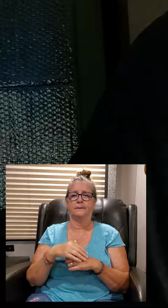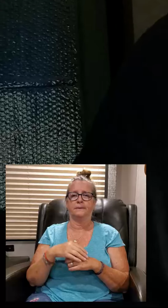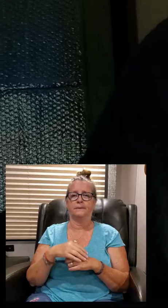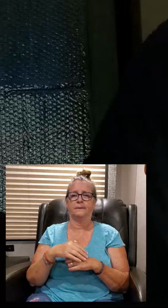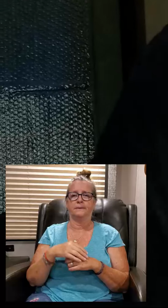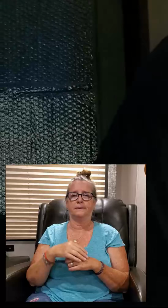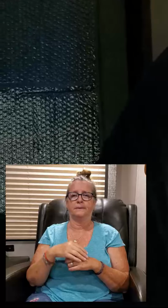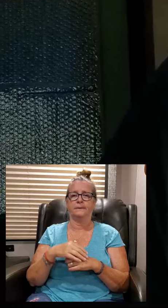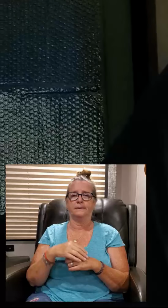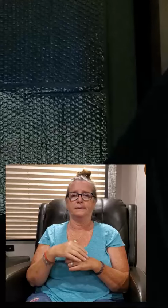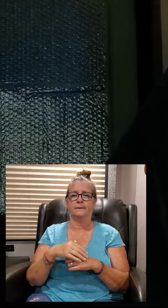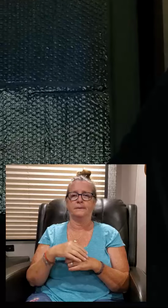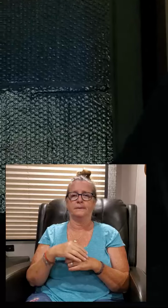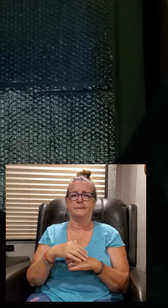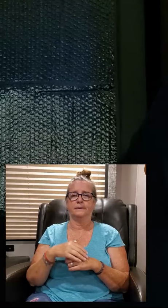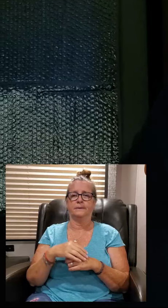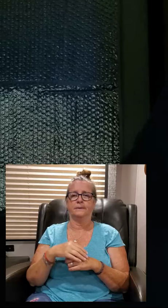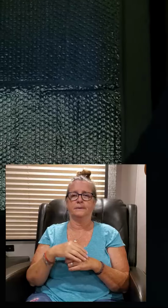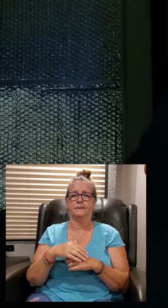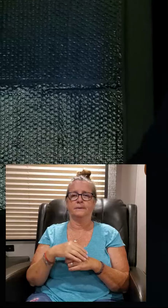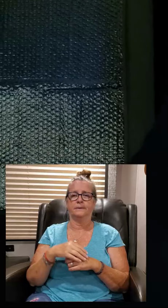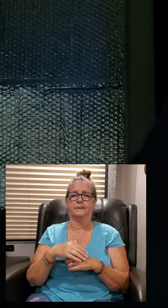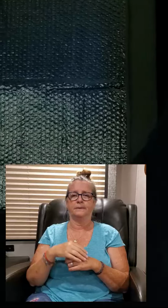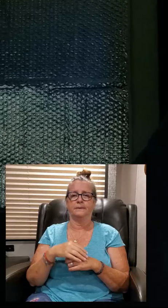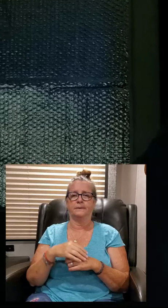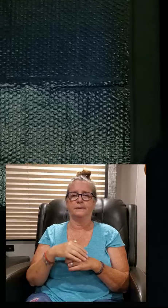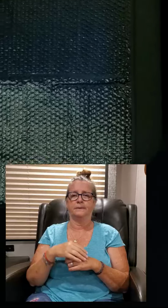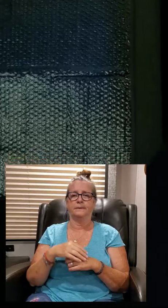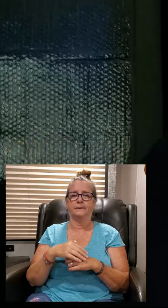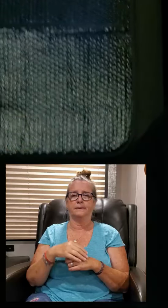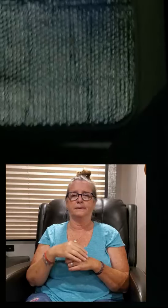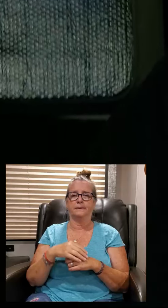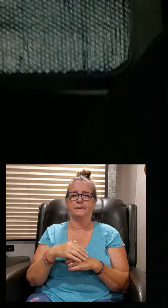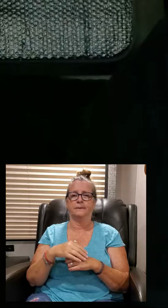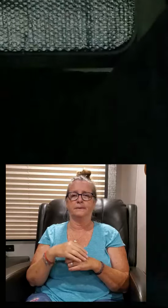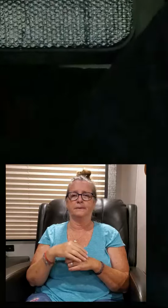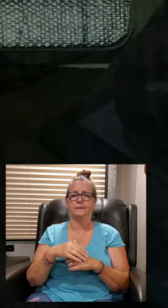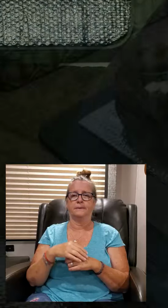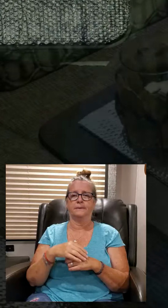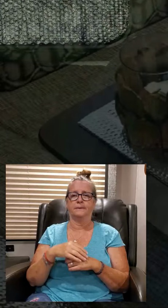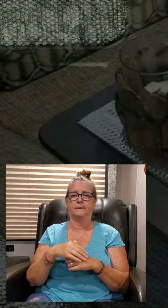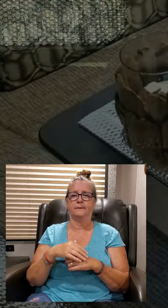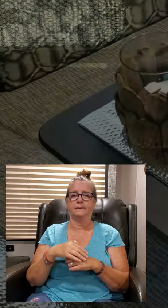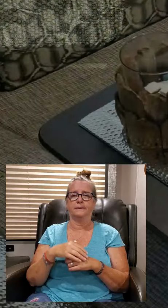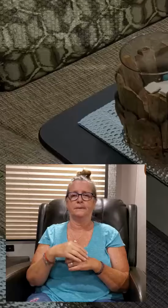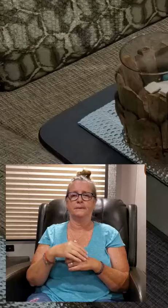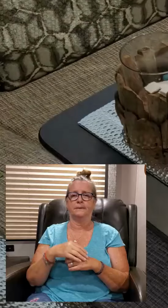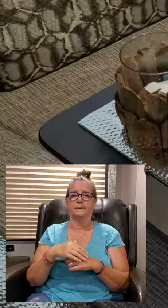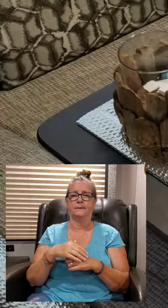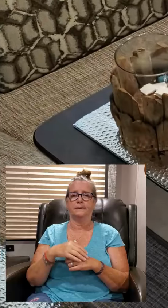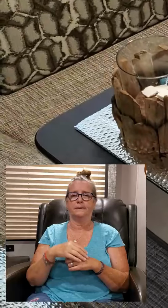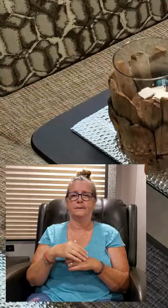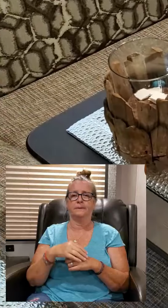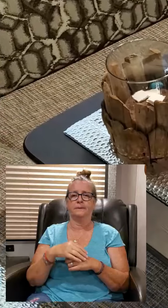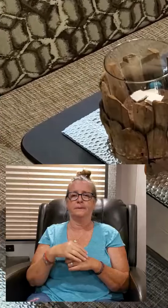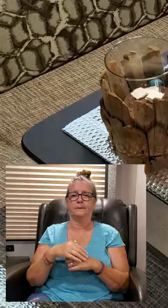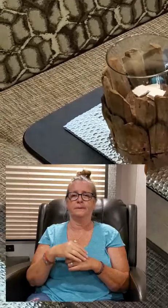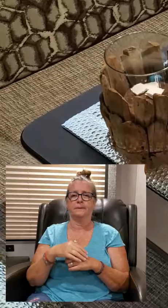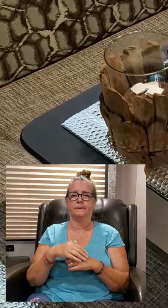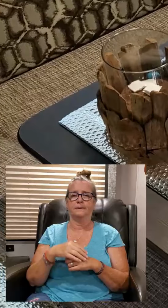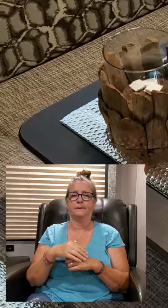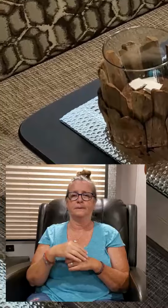don't need Velcro or anything. We're not putting Velcro all over our trailer for this. We're going to go ahead and we're going to cut them as best we